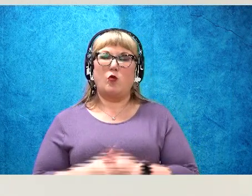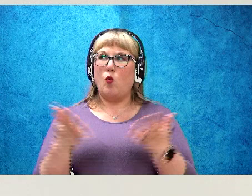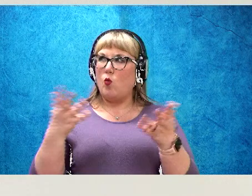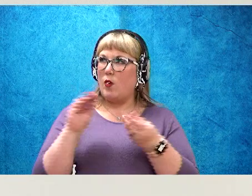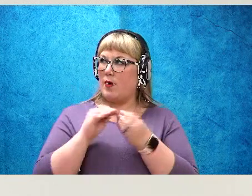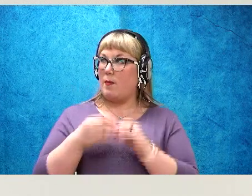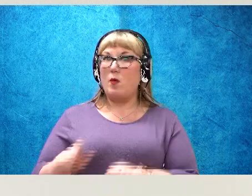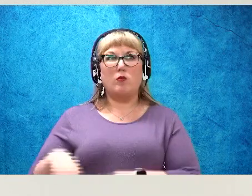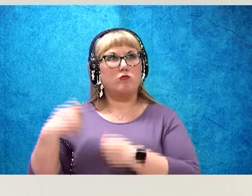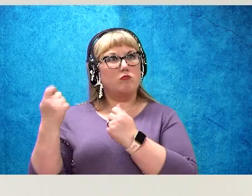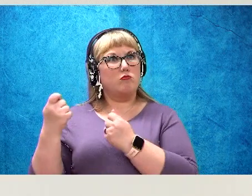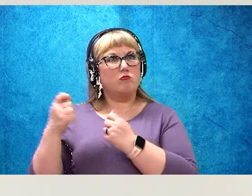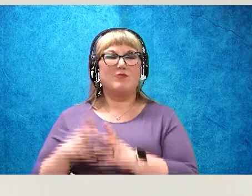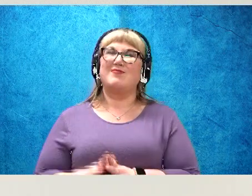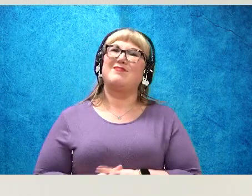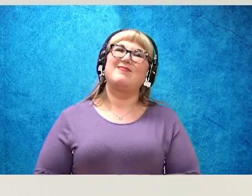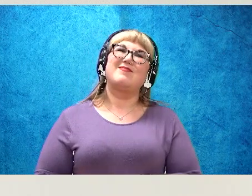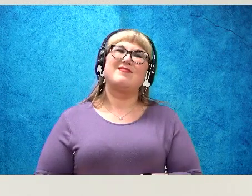I'm holding up.